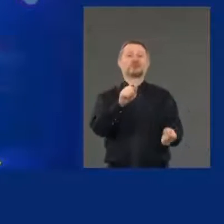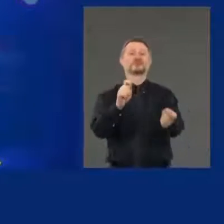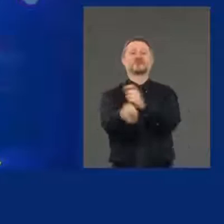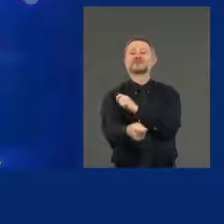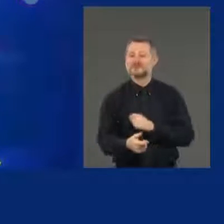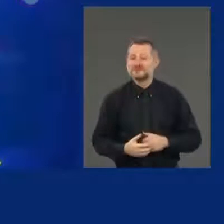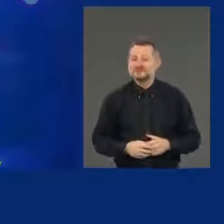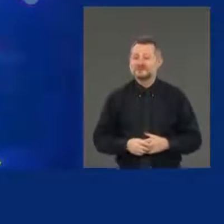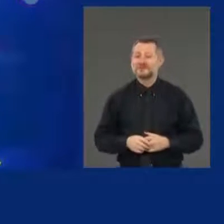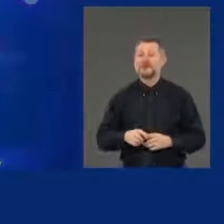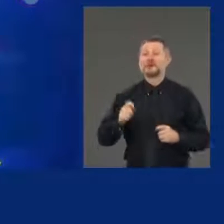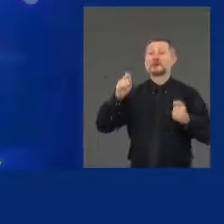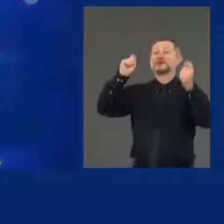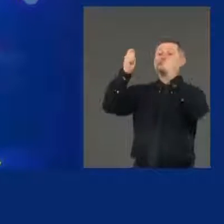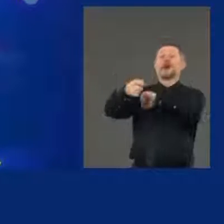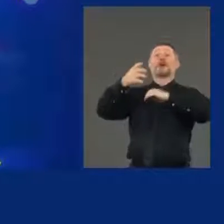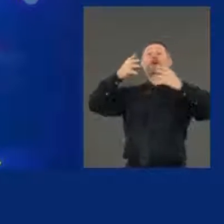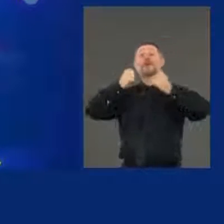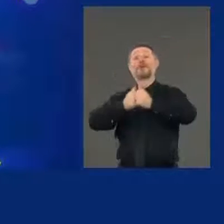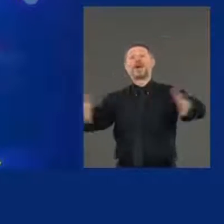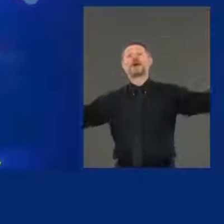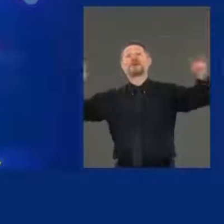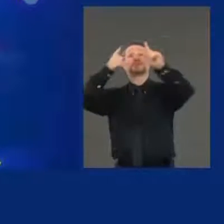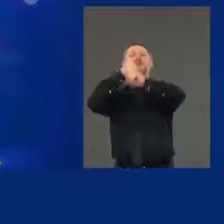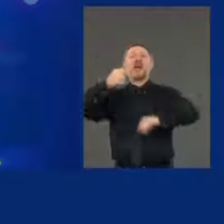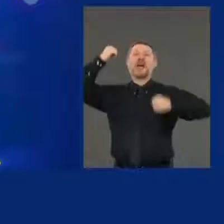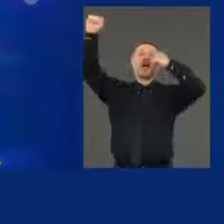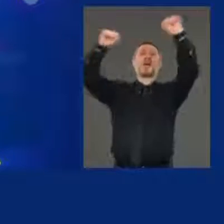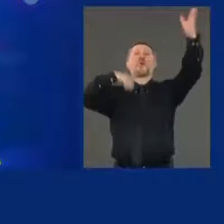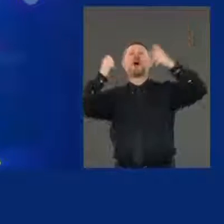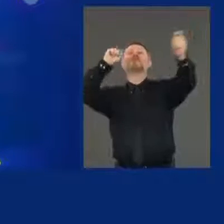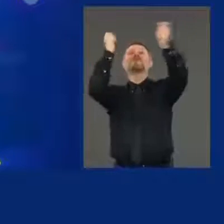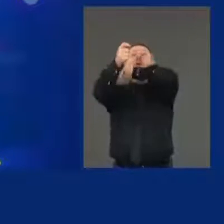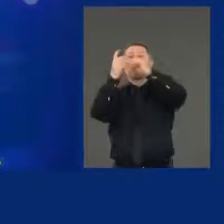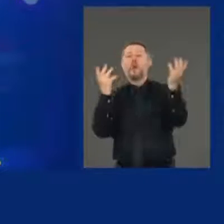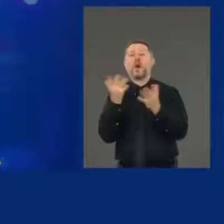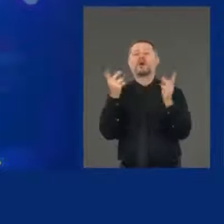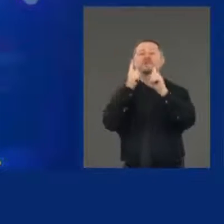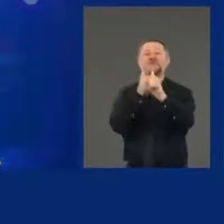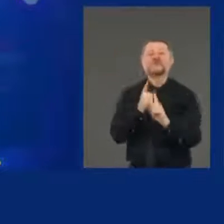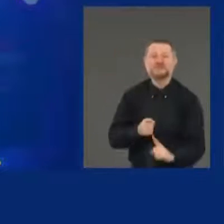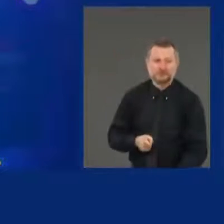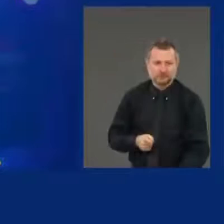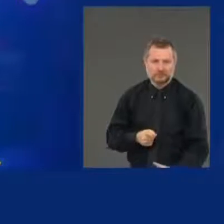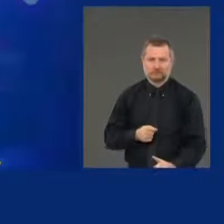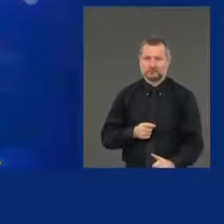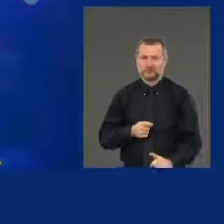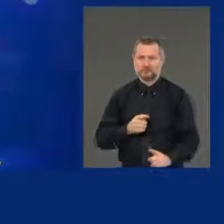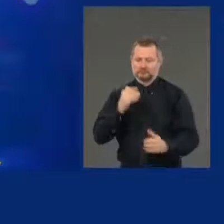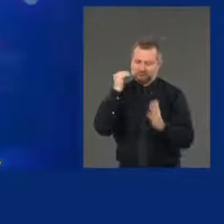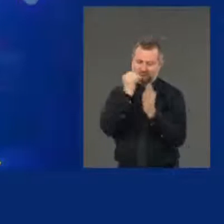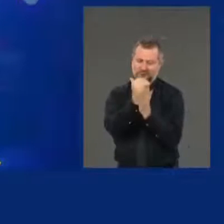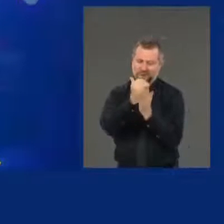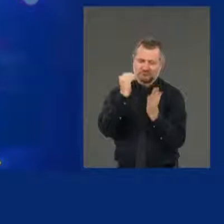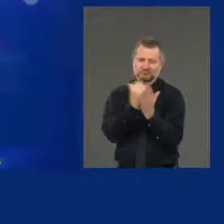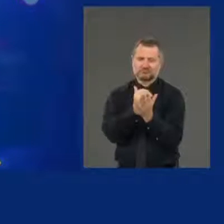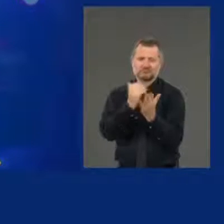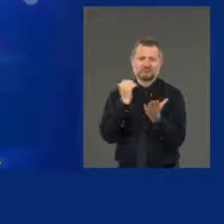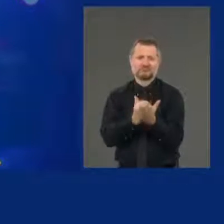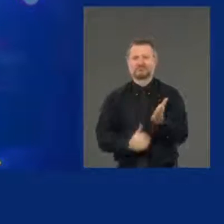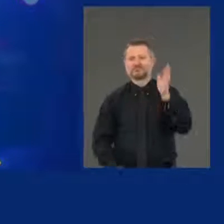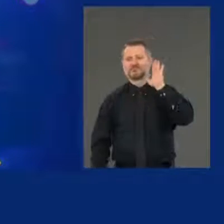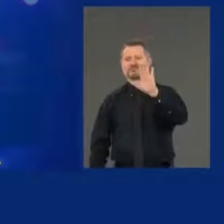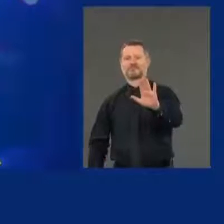change. You have to change to something. What do you want to change to?